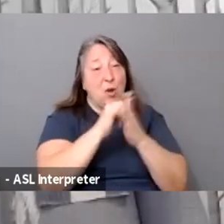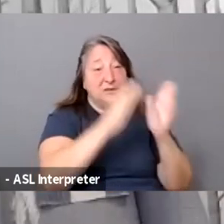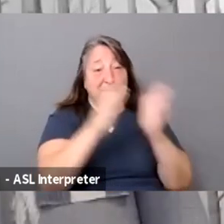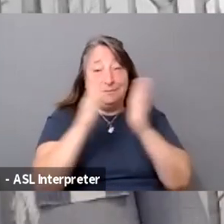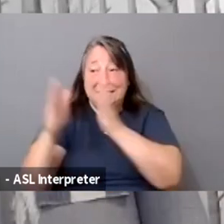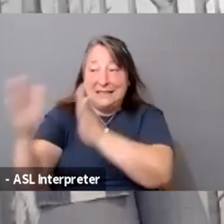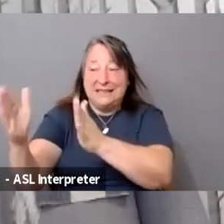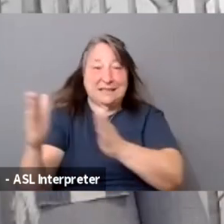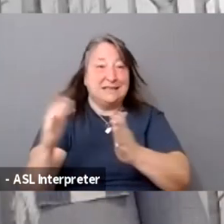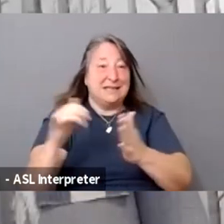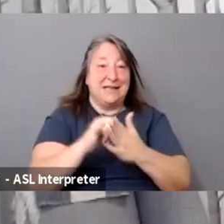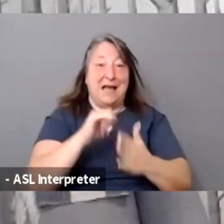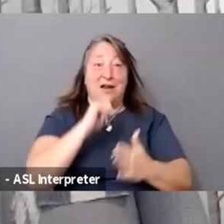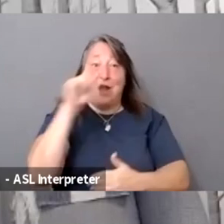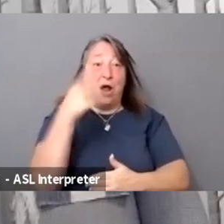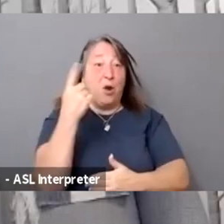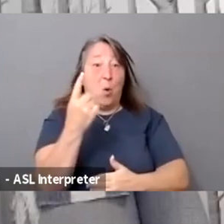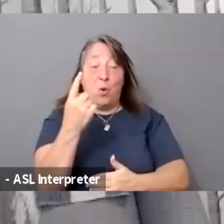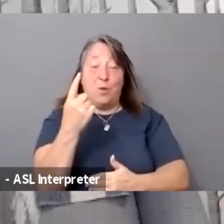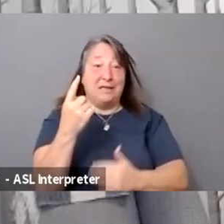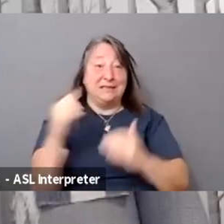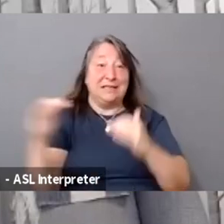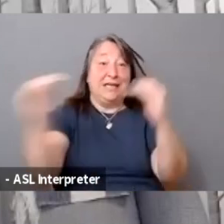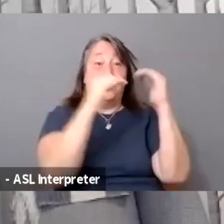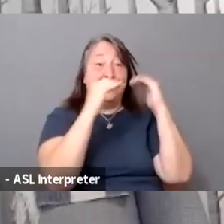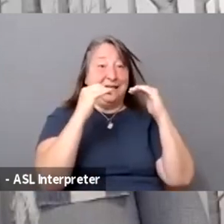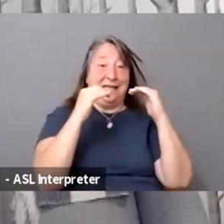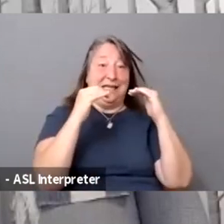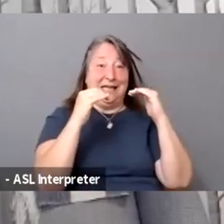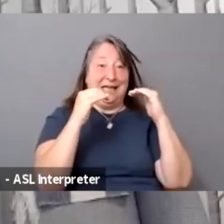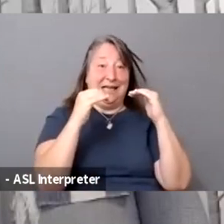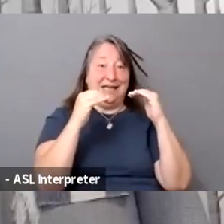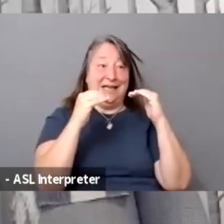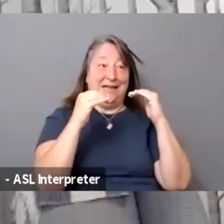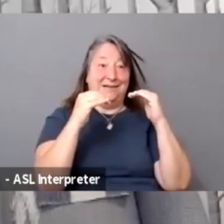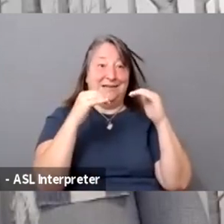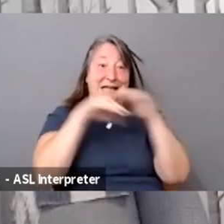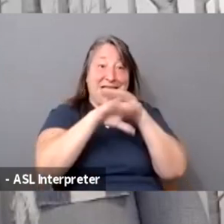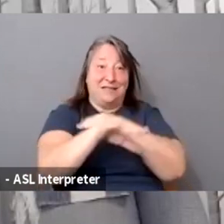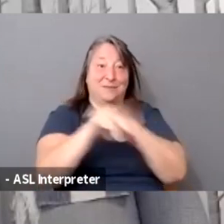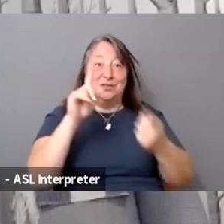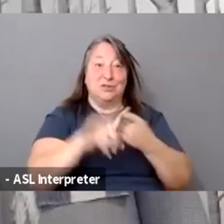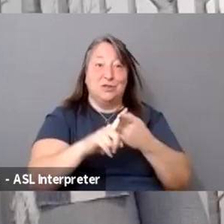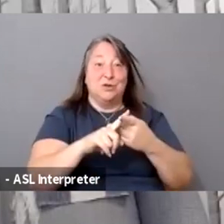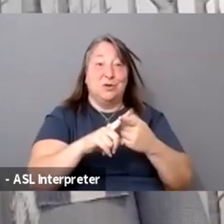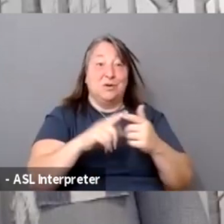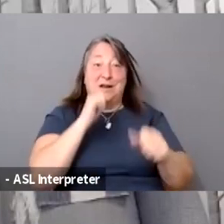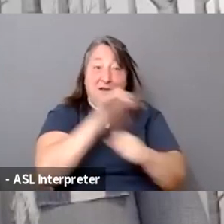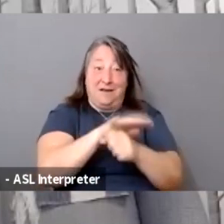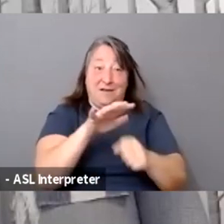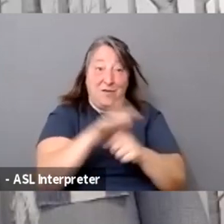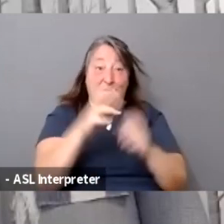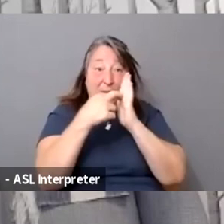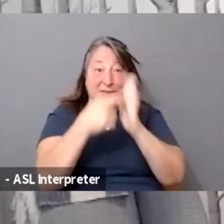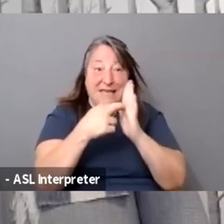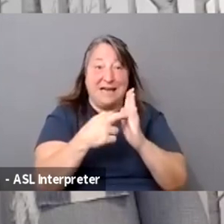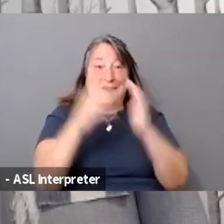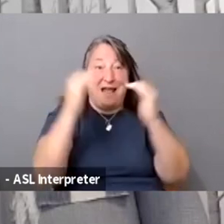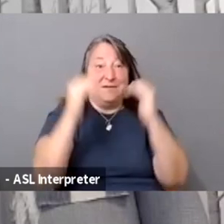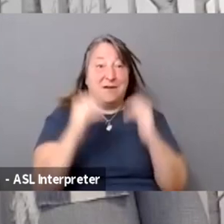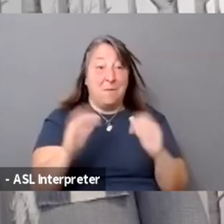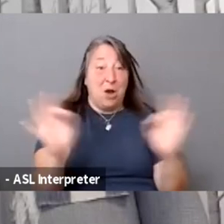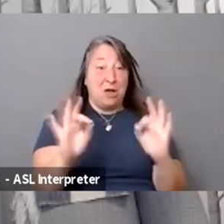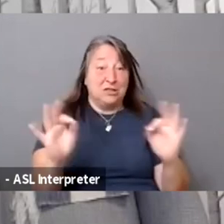always the most easily accessible, particularly to underrepresented and marginalized communities. And